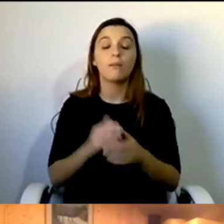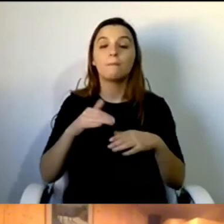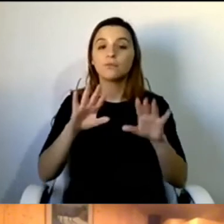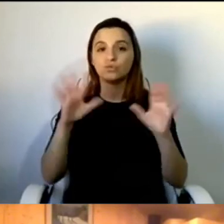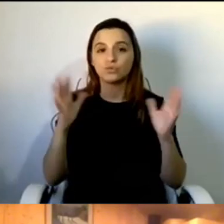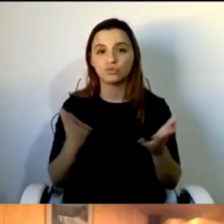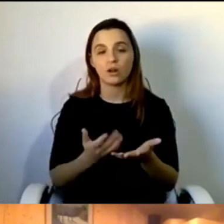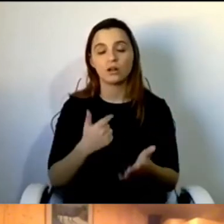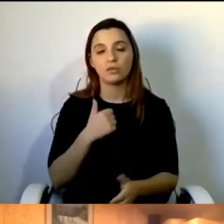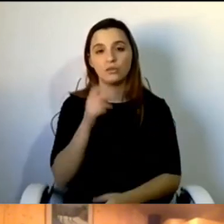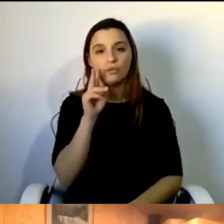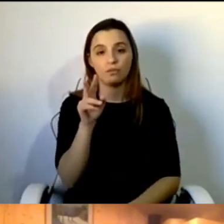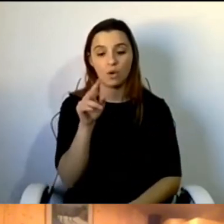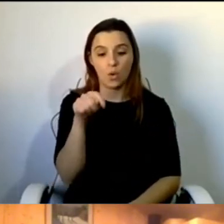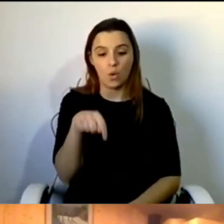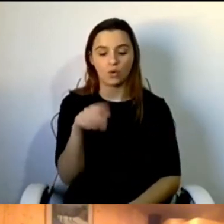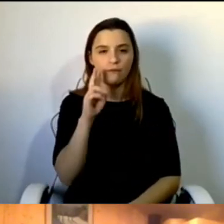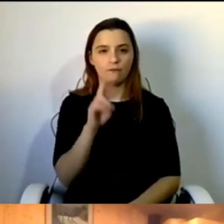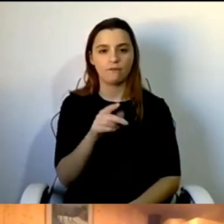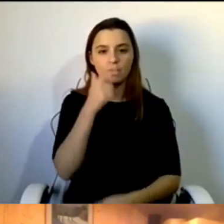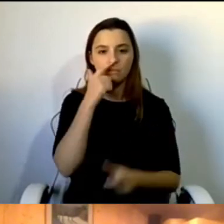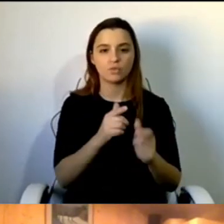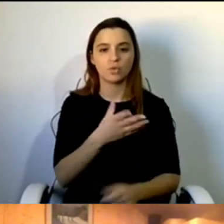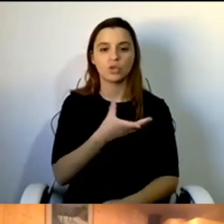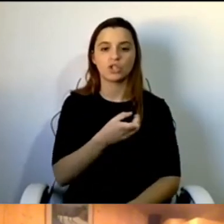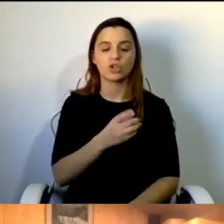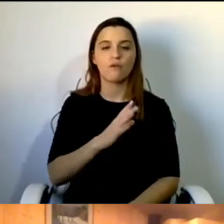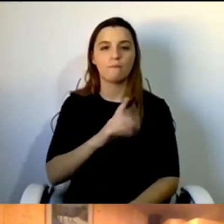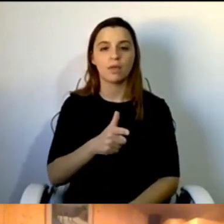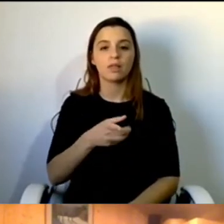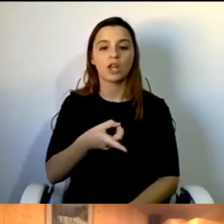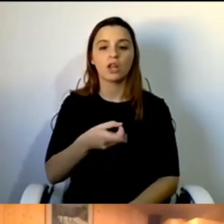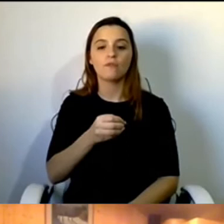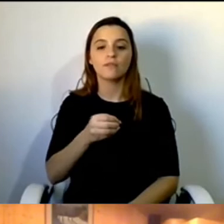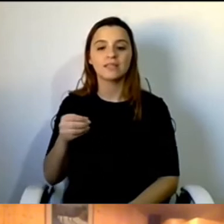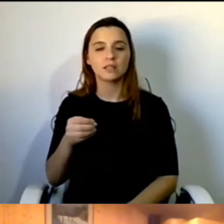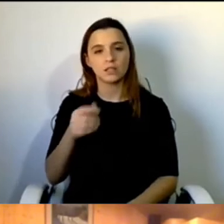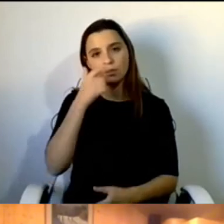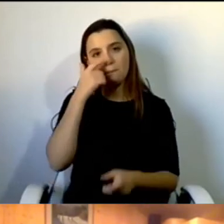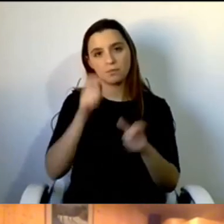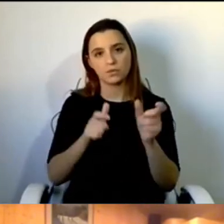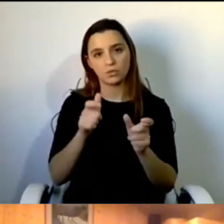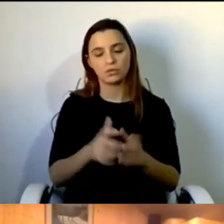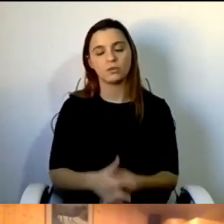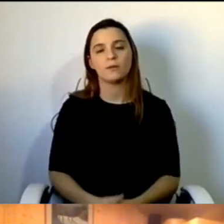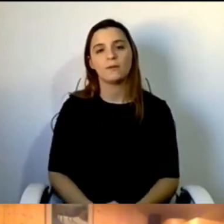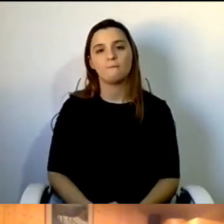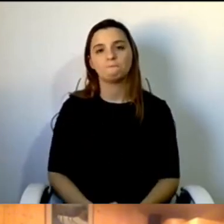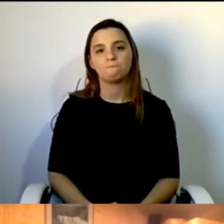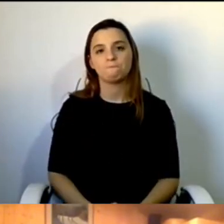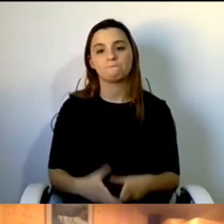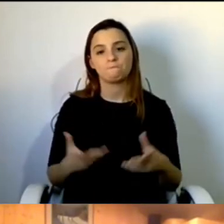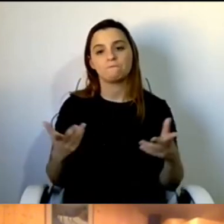19,900 something, a couple. It's going down, we're gonna come to that later. Of